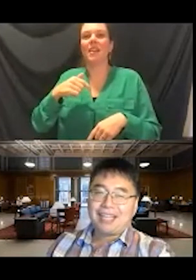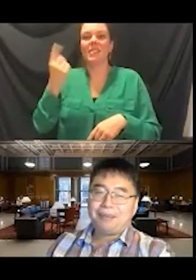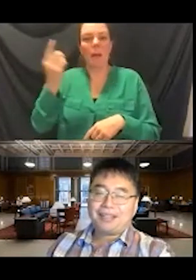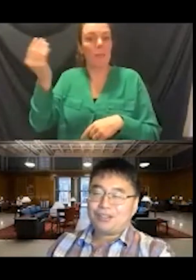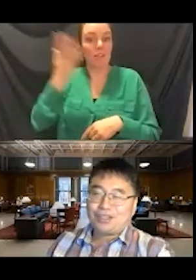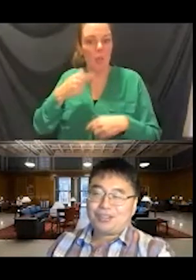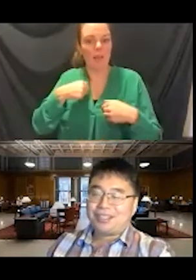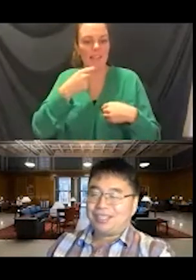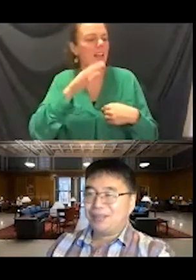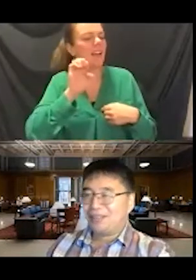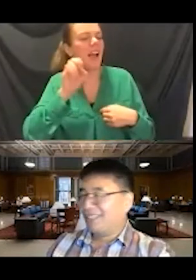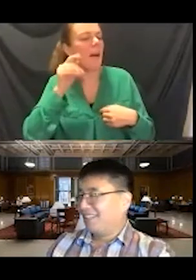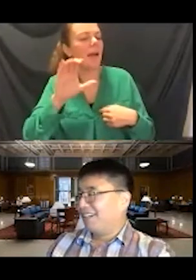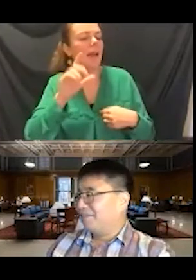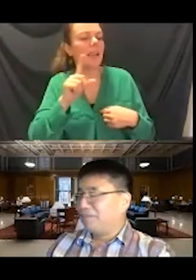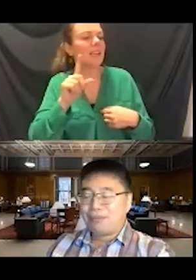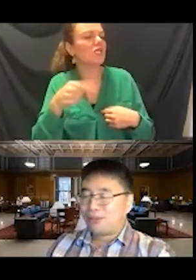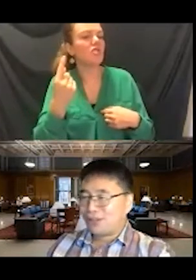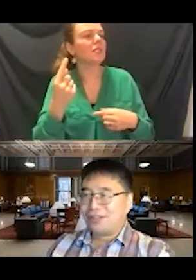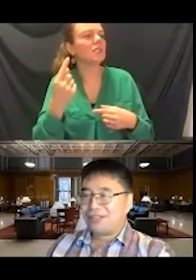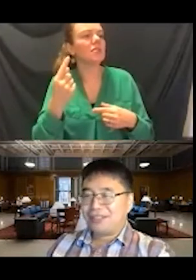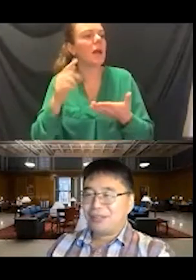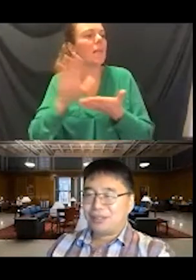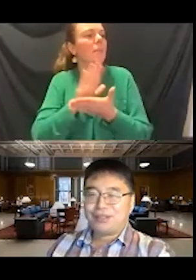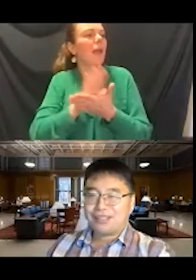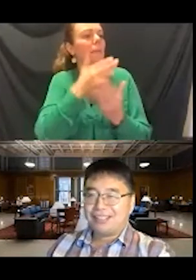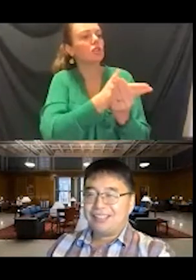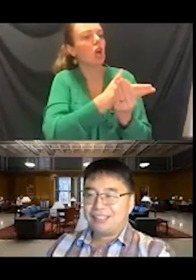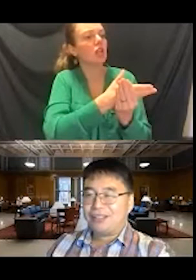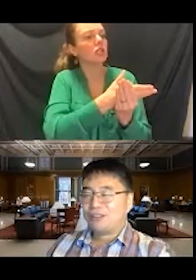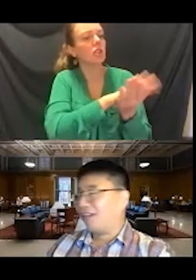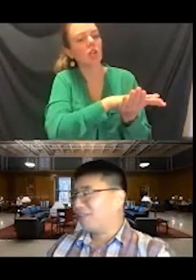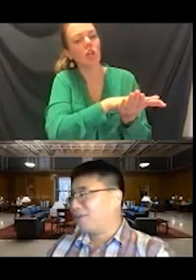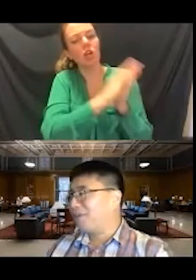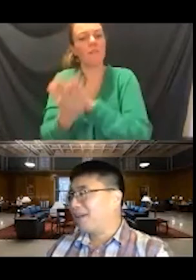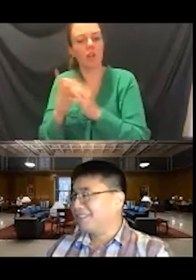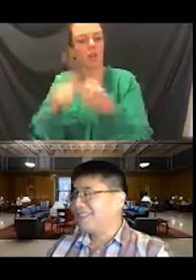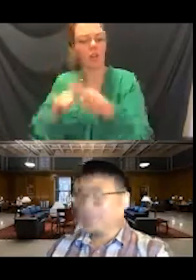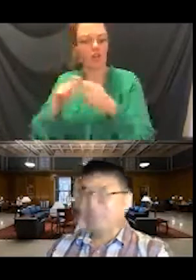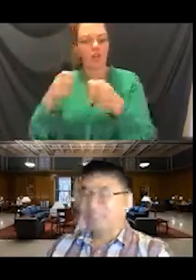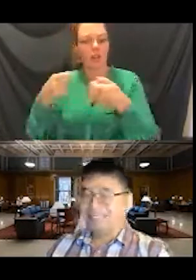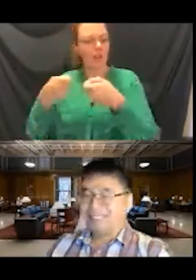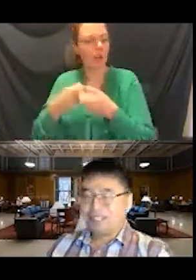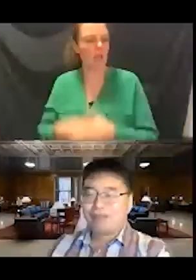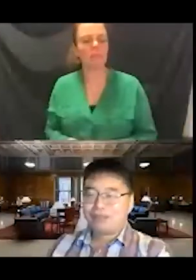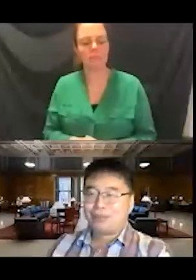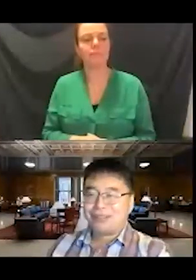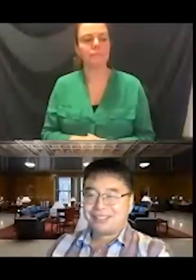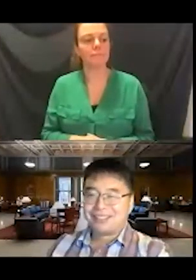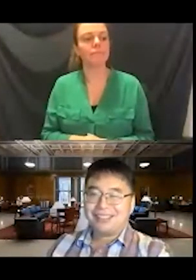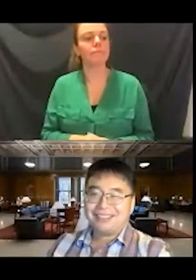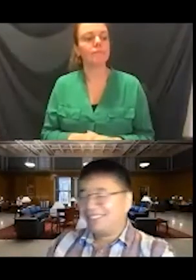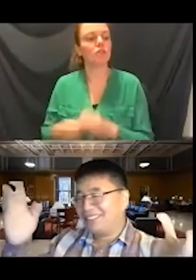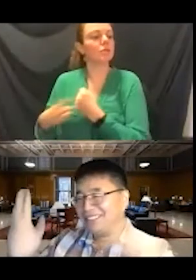said Epic is just, paper charts, converted in the electronic format, right? Shoved somewhere